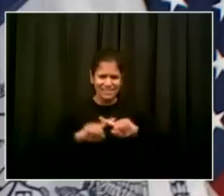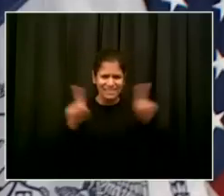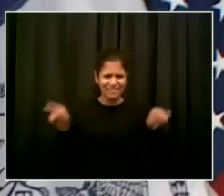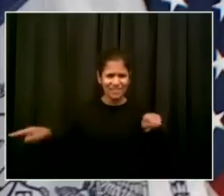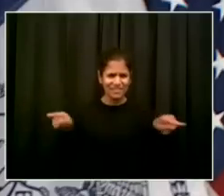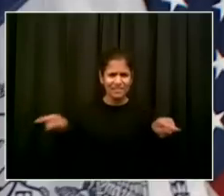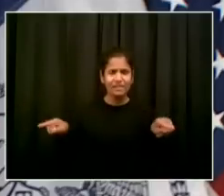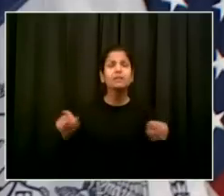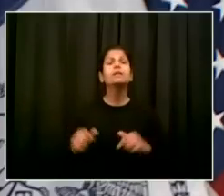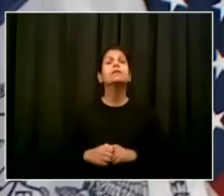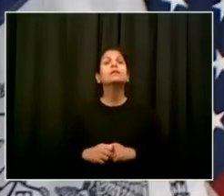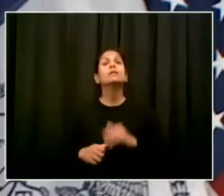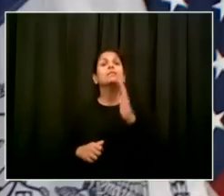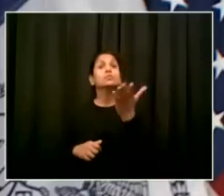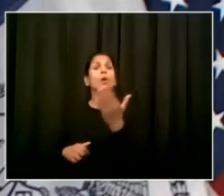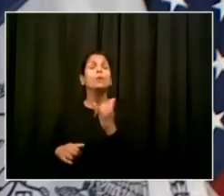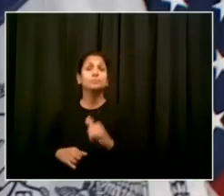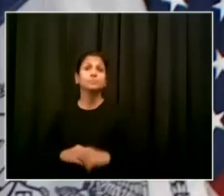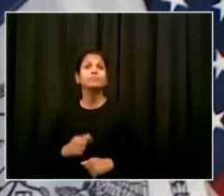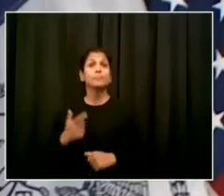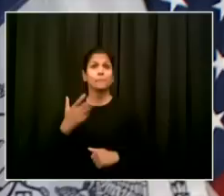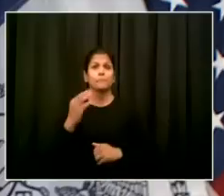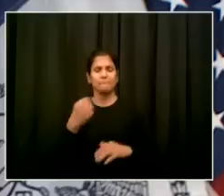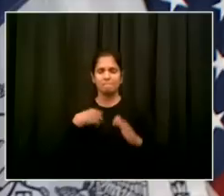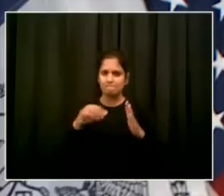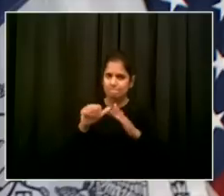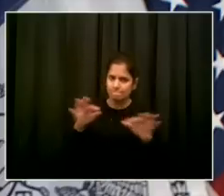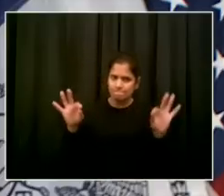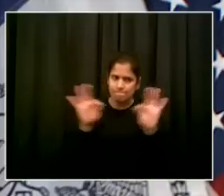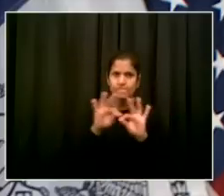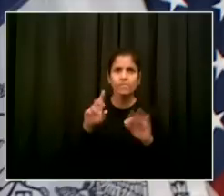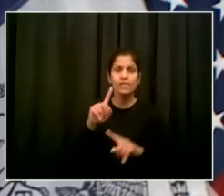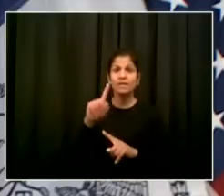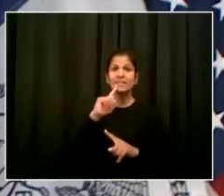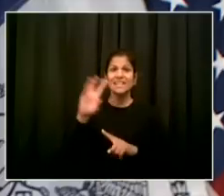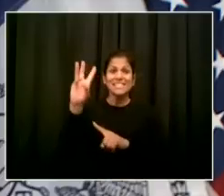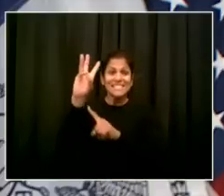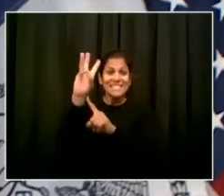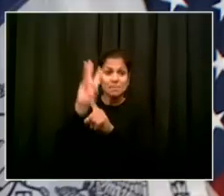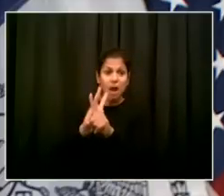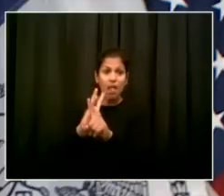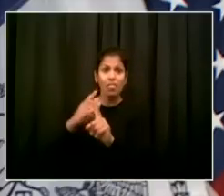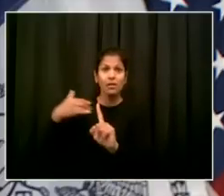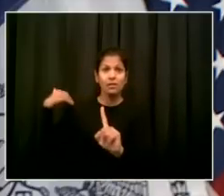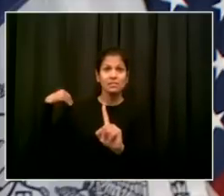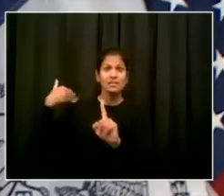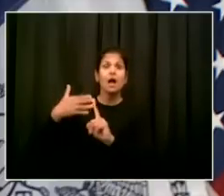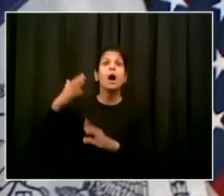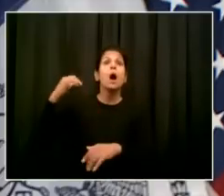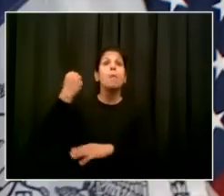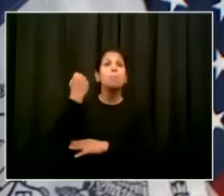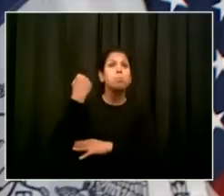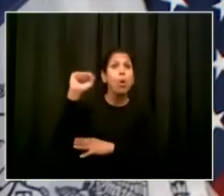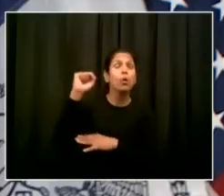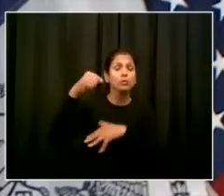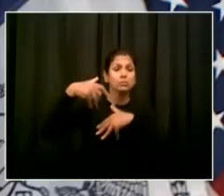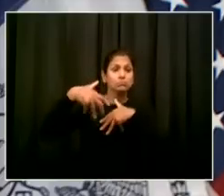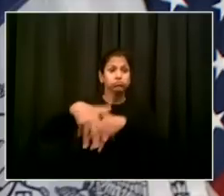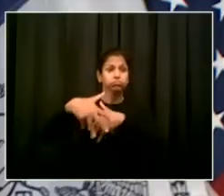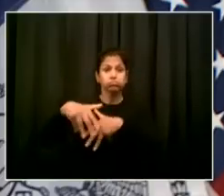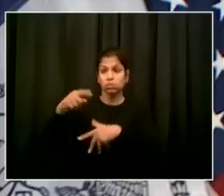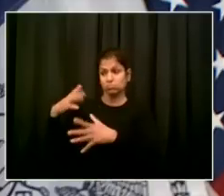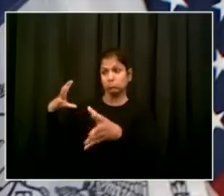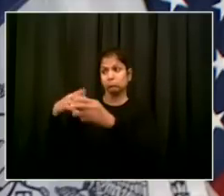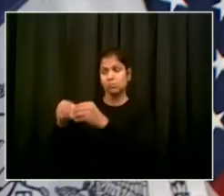been peaceful, and the NYPD has had a presence but has stayed back and, of course, let peaceful protest